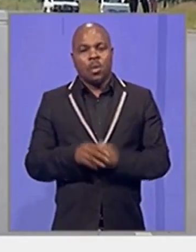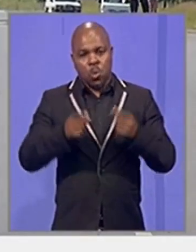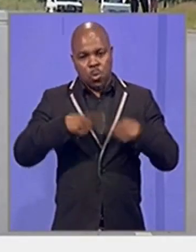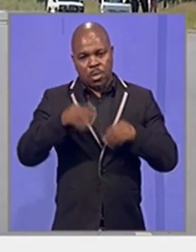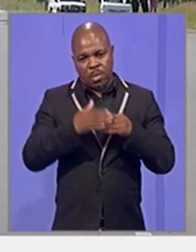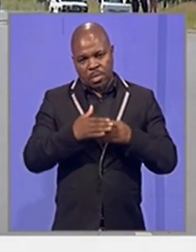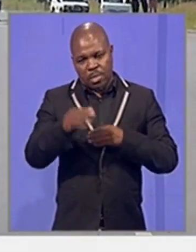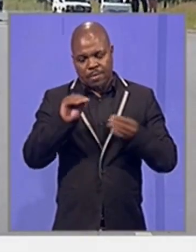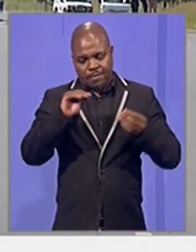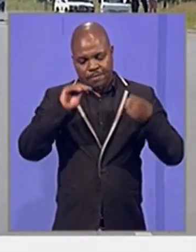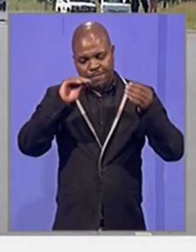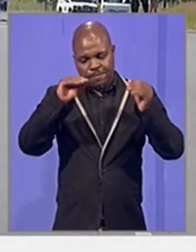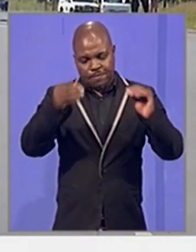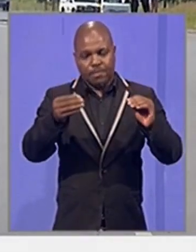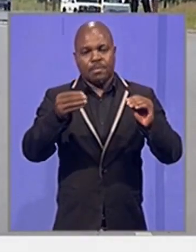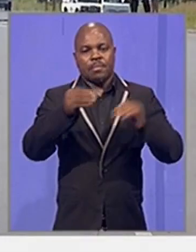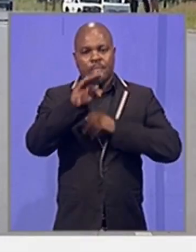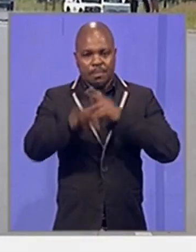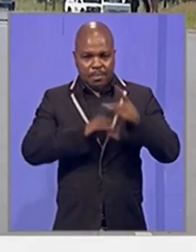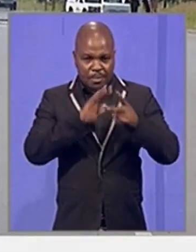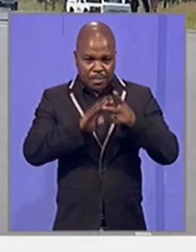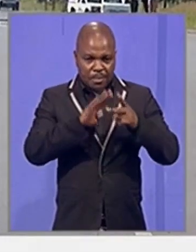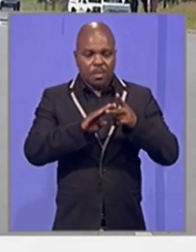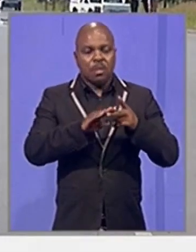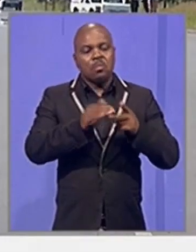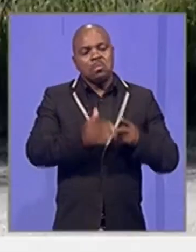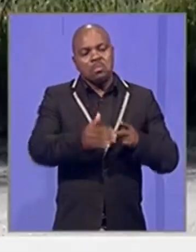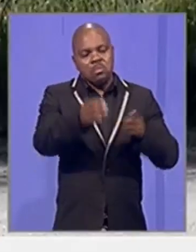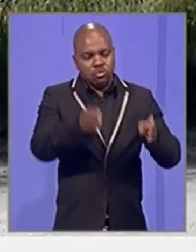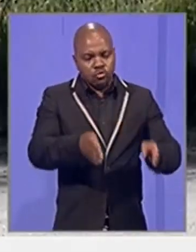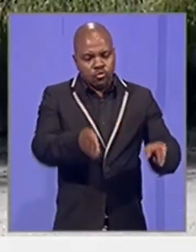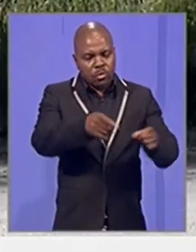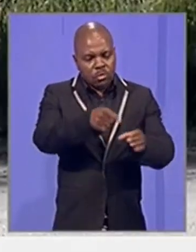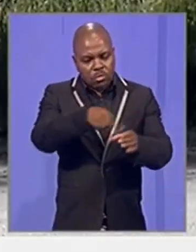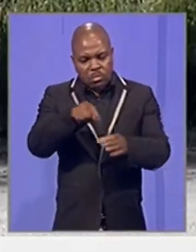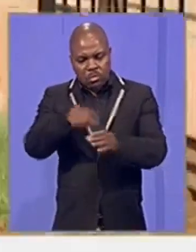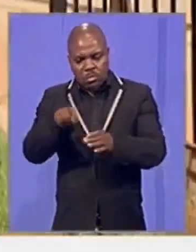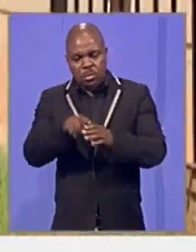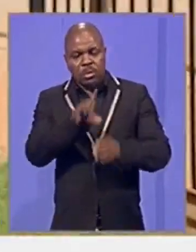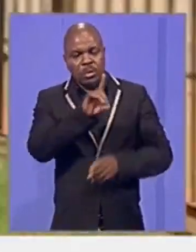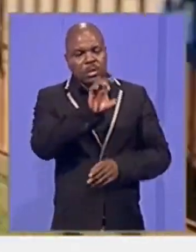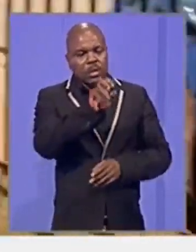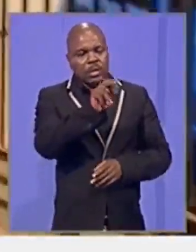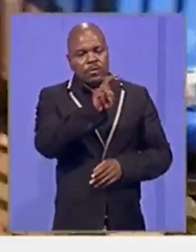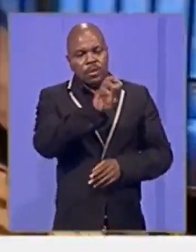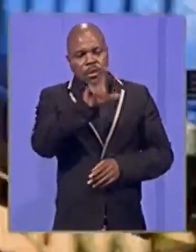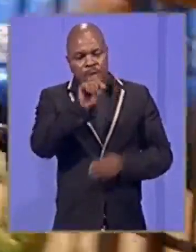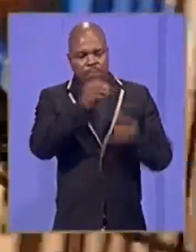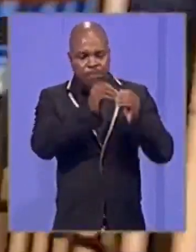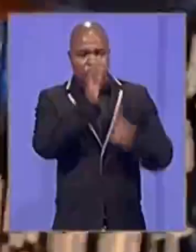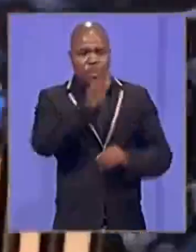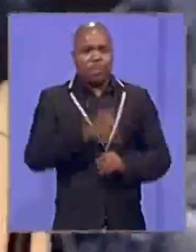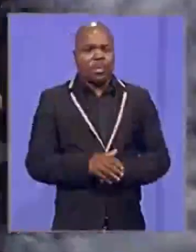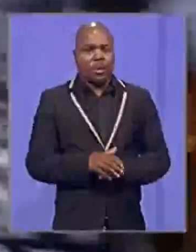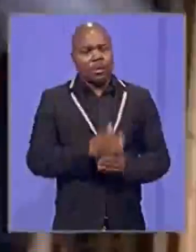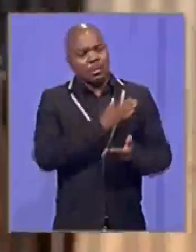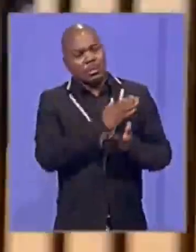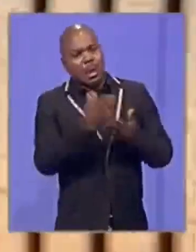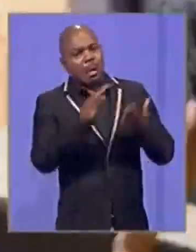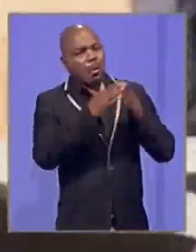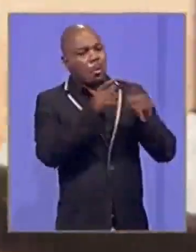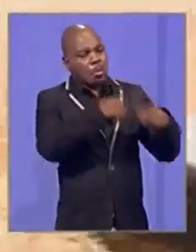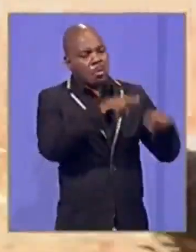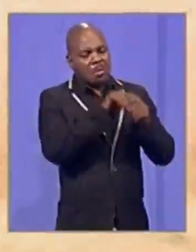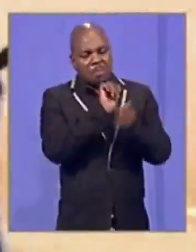go a baakanya, e be re boara go baakanya di-potholes tsa ko Danville. Baagi bangwe ba ba neng ba dira ditshupetso